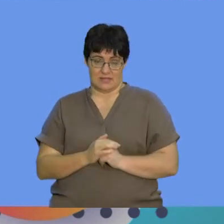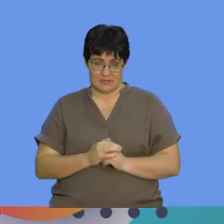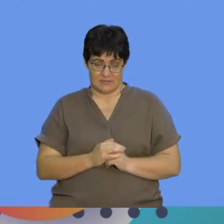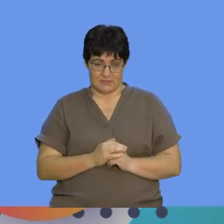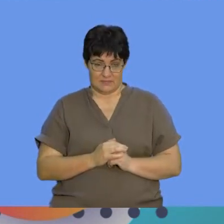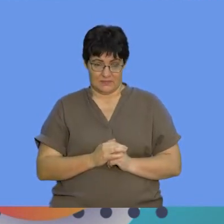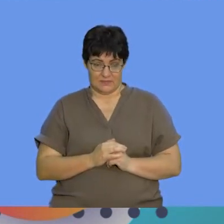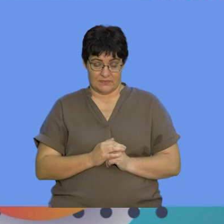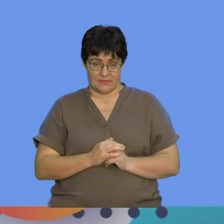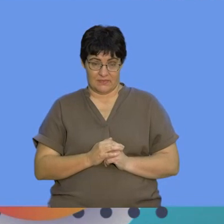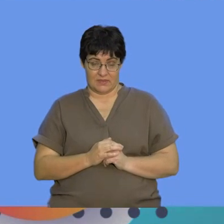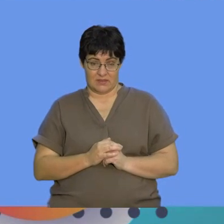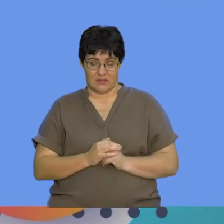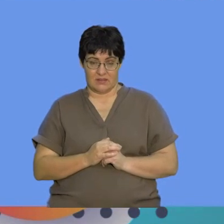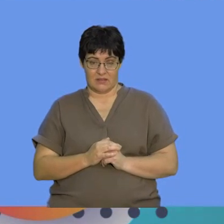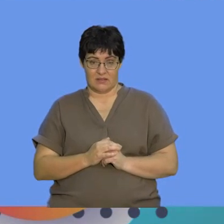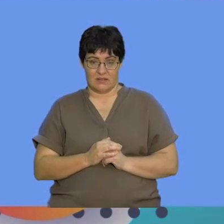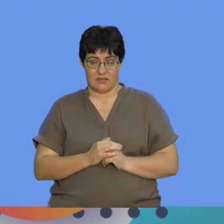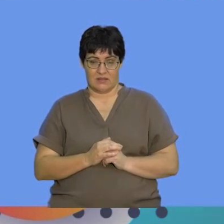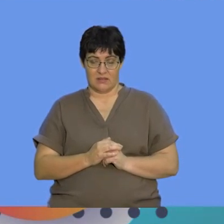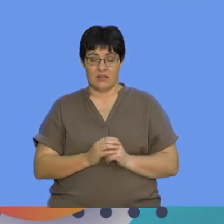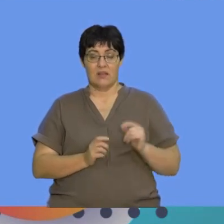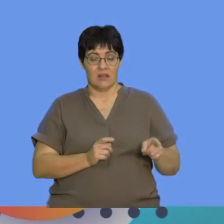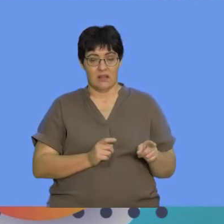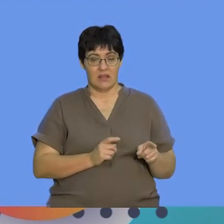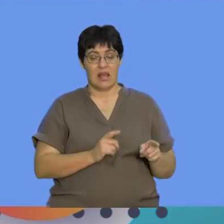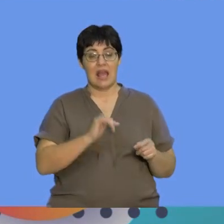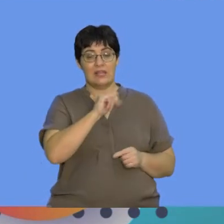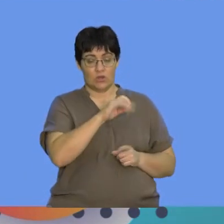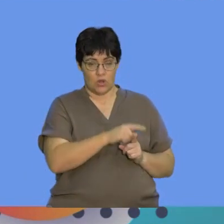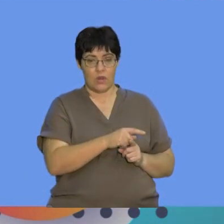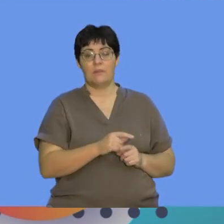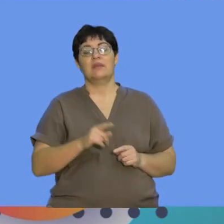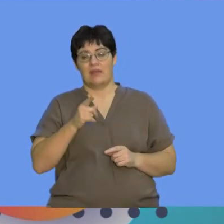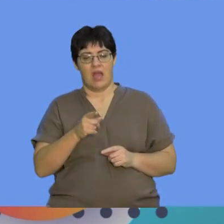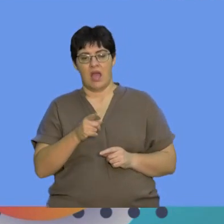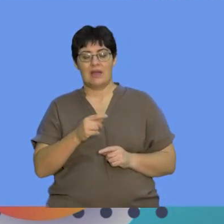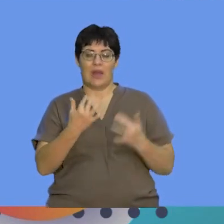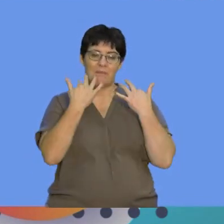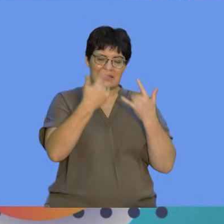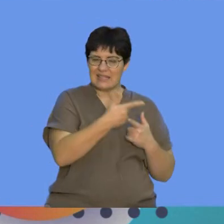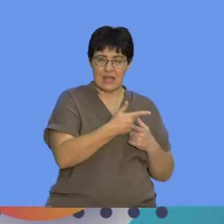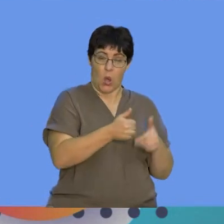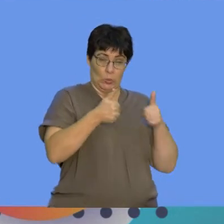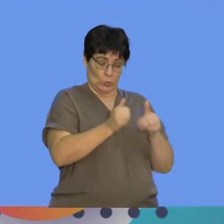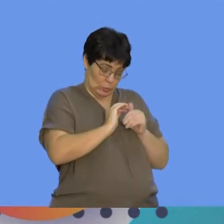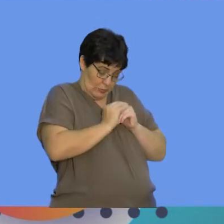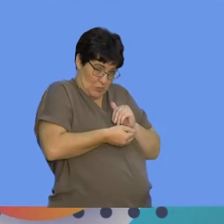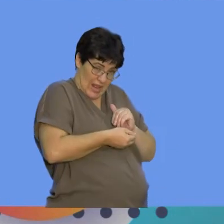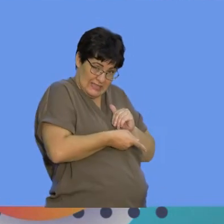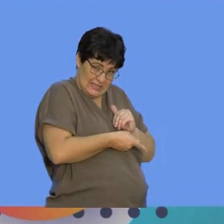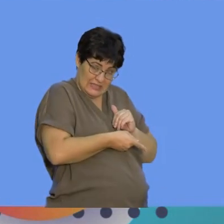then a good thermal insulator is actually a bad thermal conductor. Okay, so that's in terms